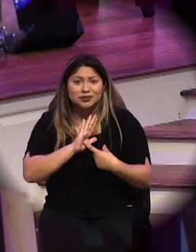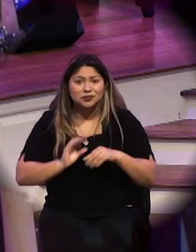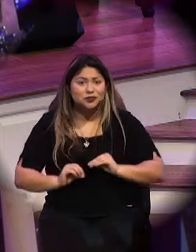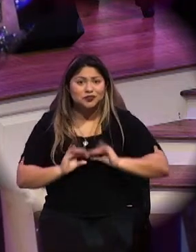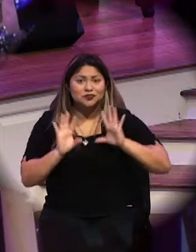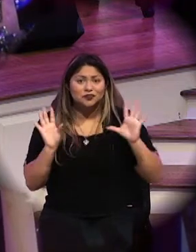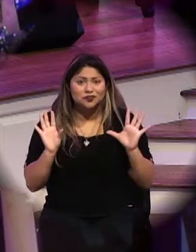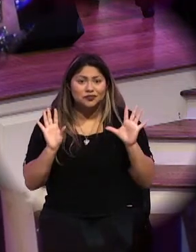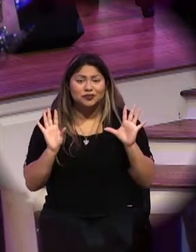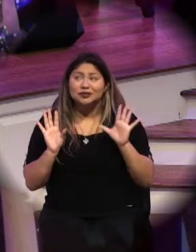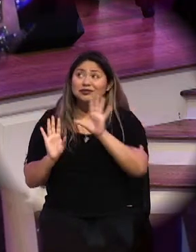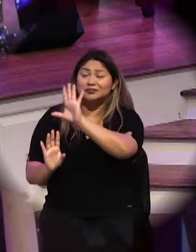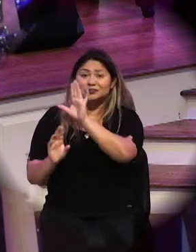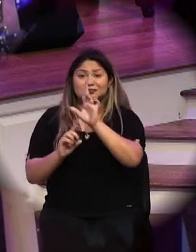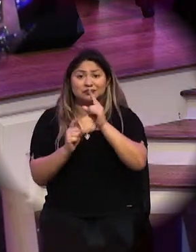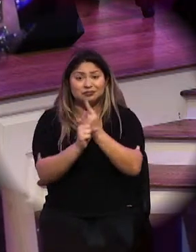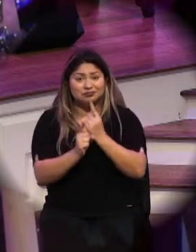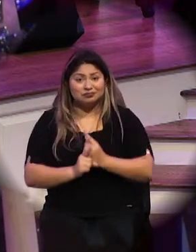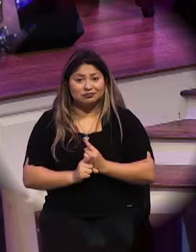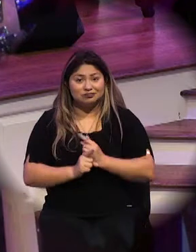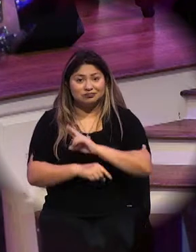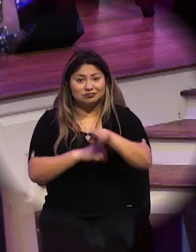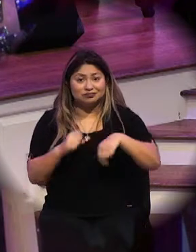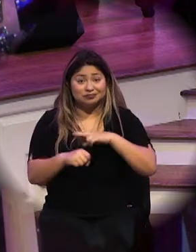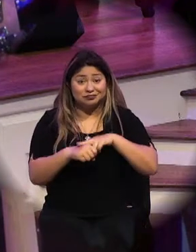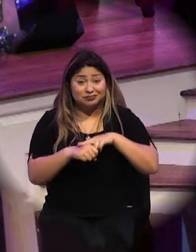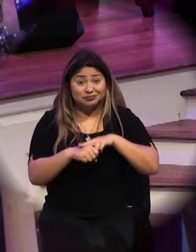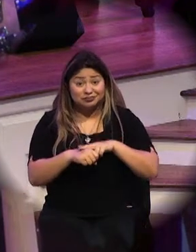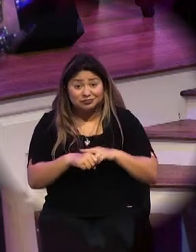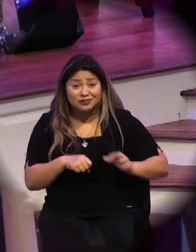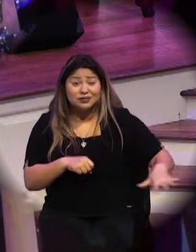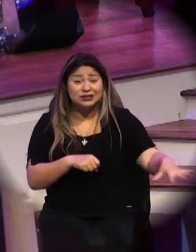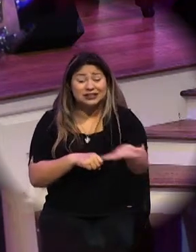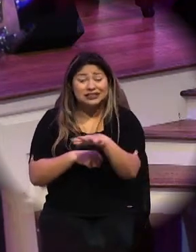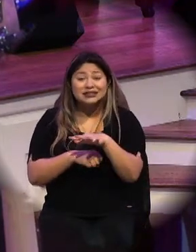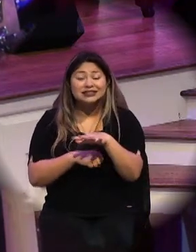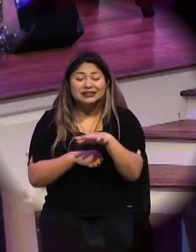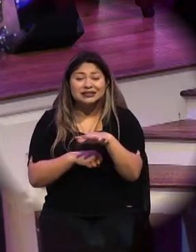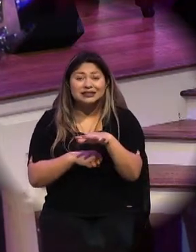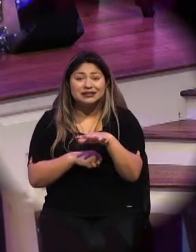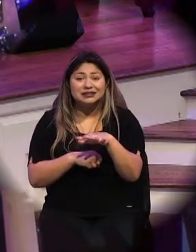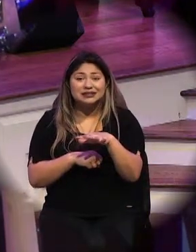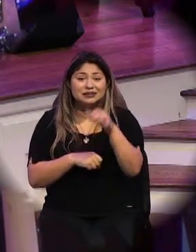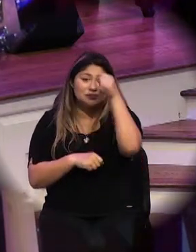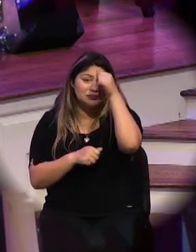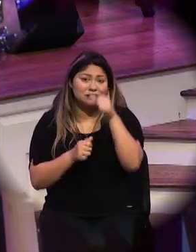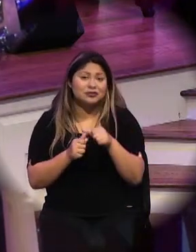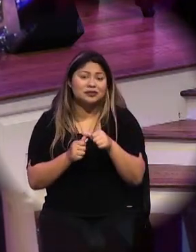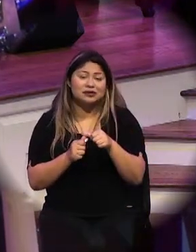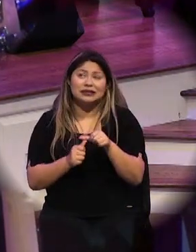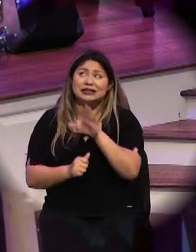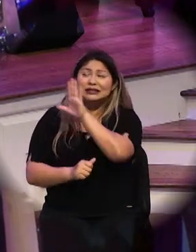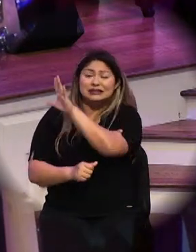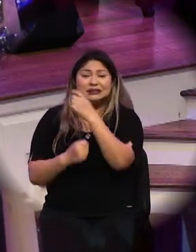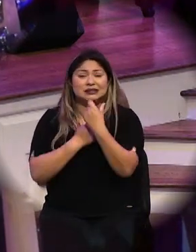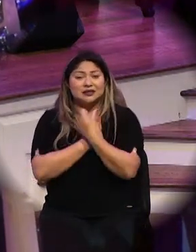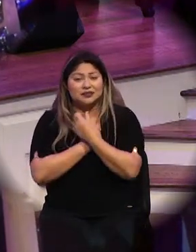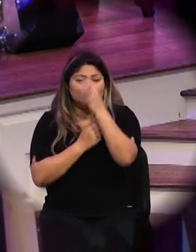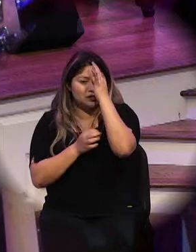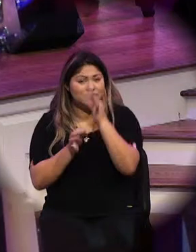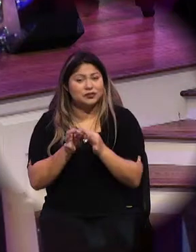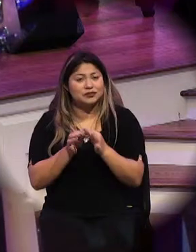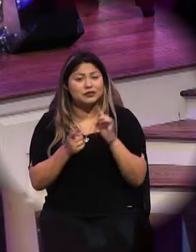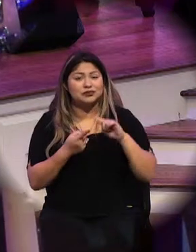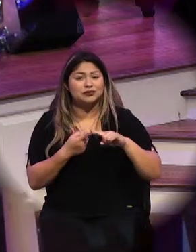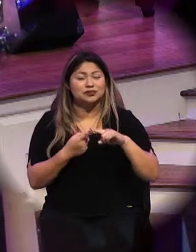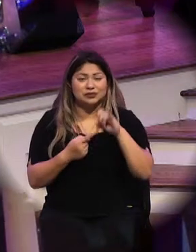righteousness to the nations. He has remembered his love and his faithfulness to the house of Israel. All the ends of the